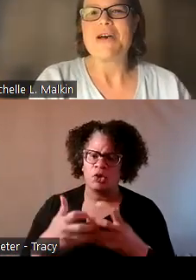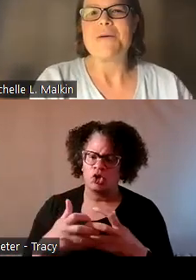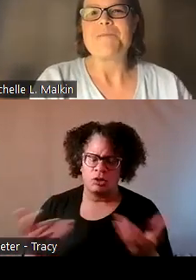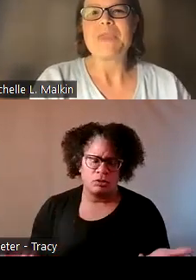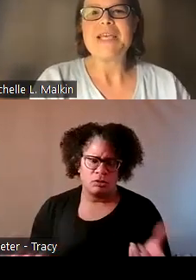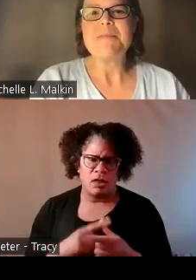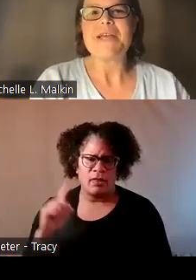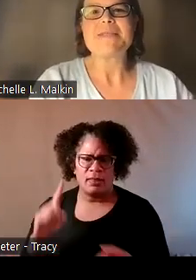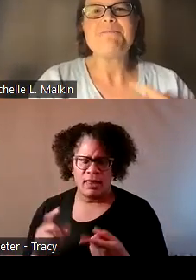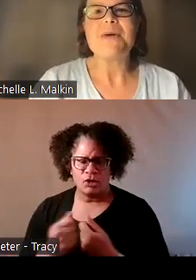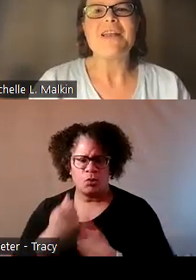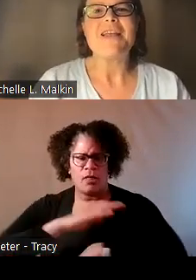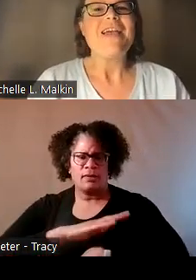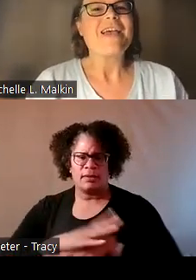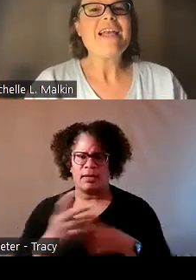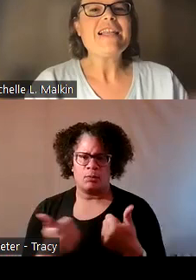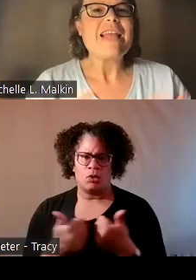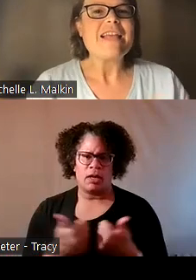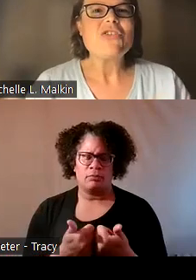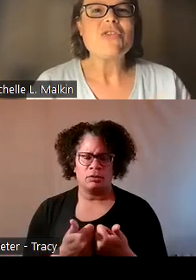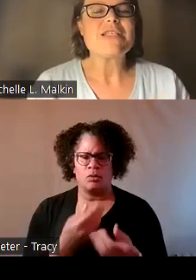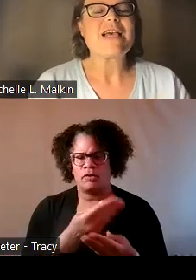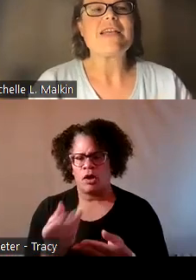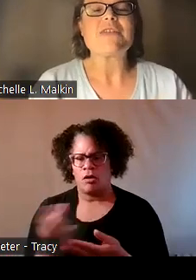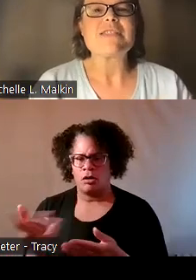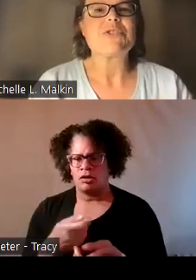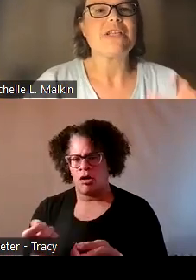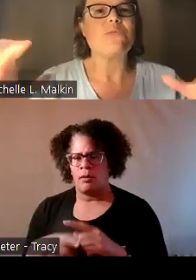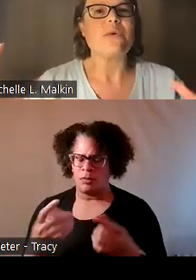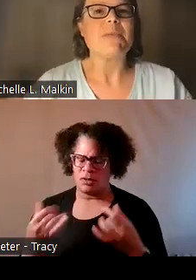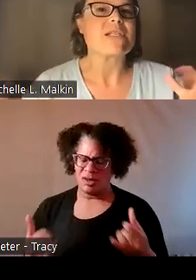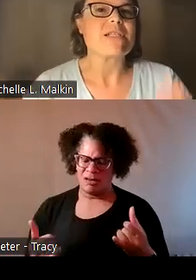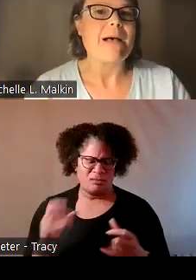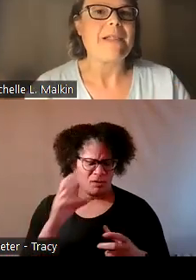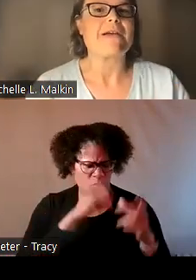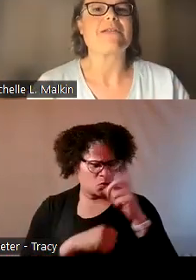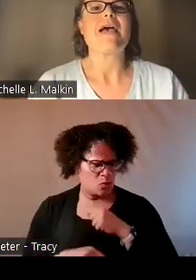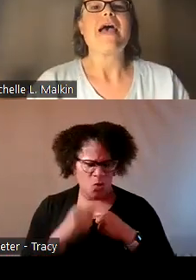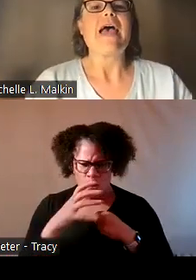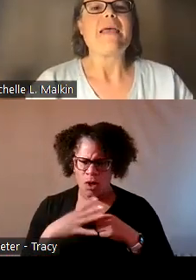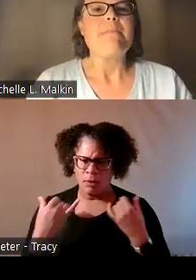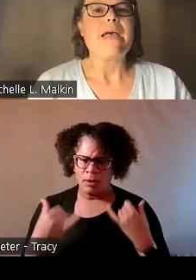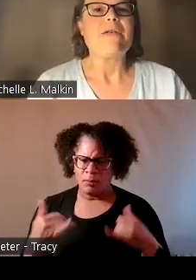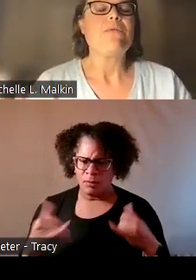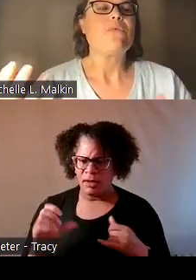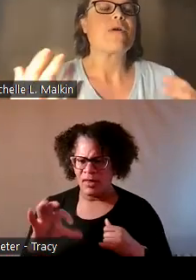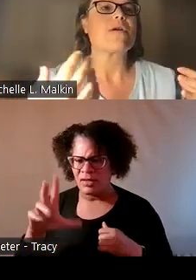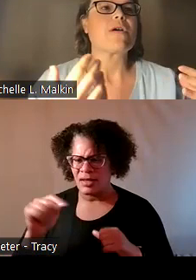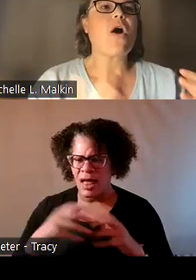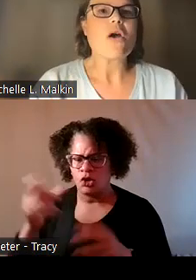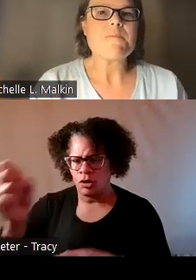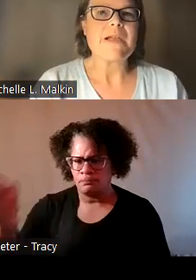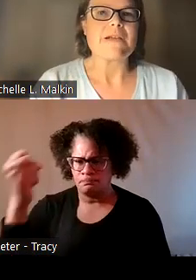with table games. But it kind of led to this kind of assumption that women were slot players and men